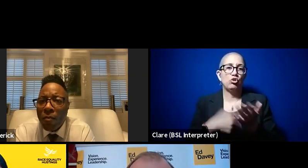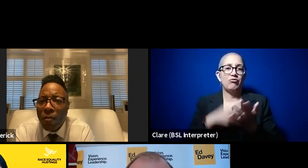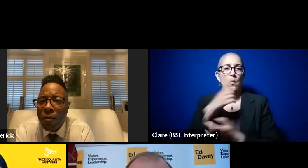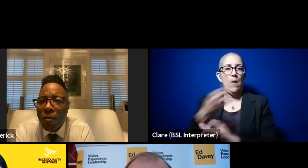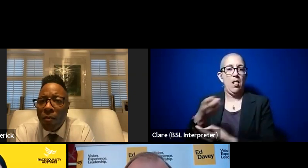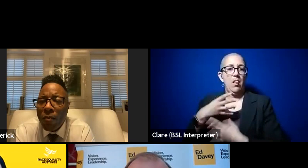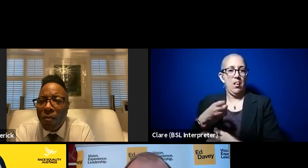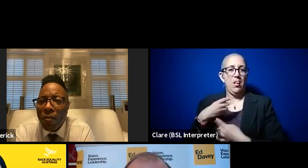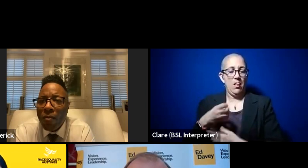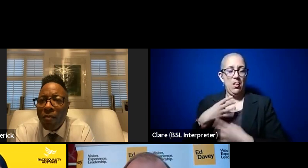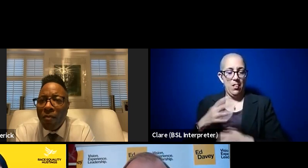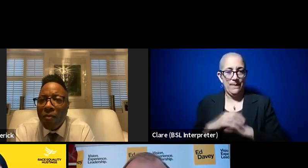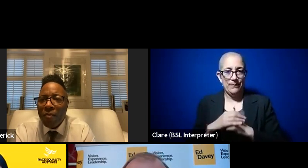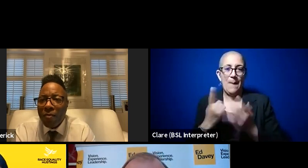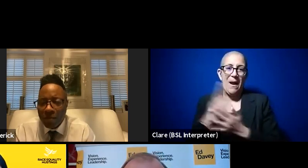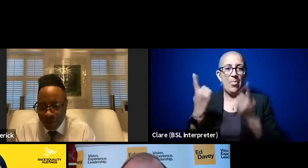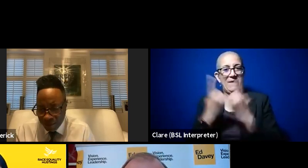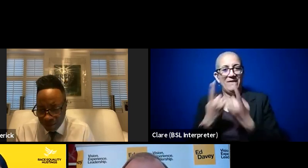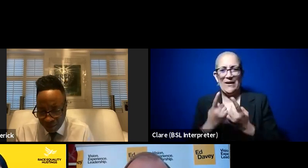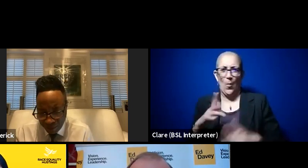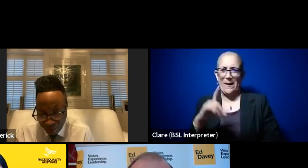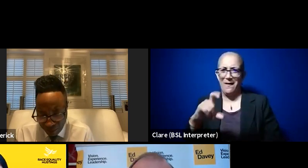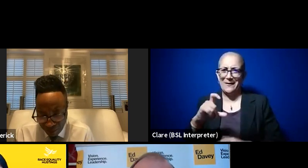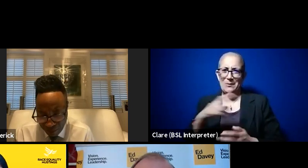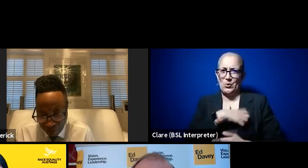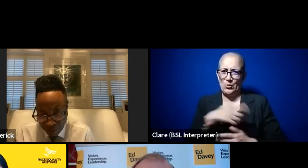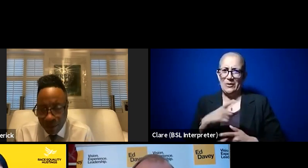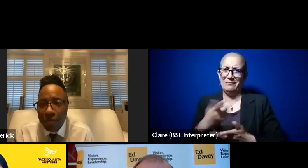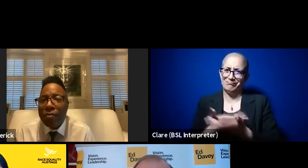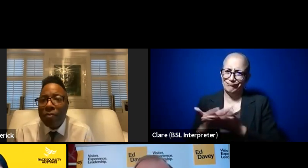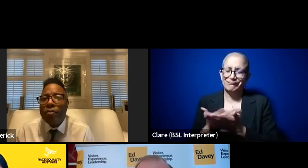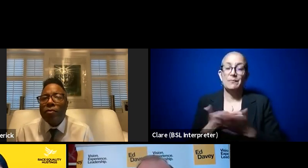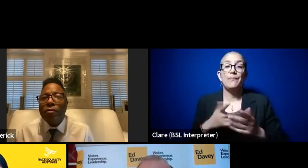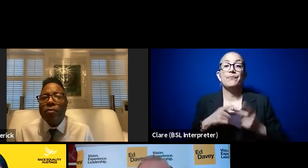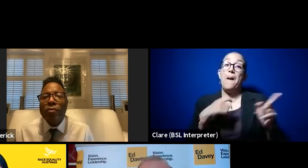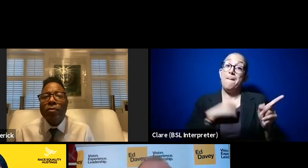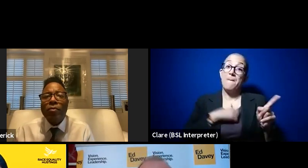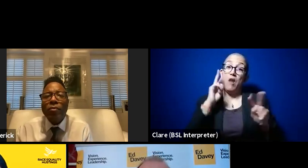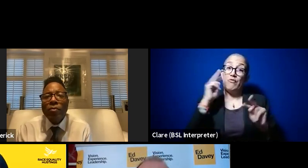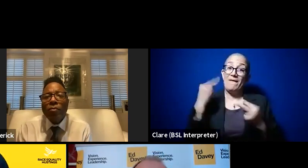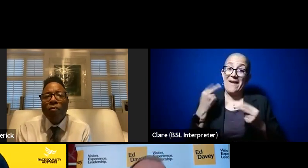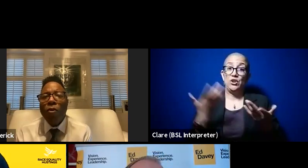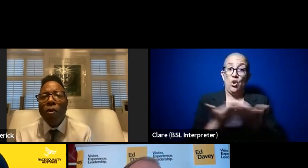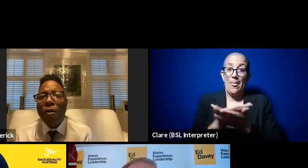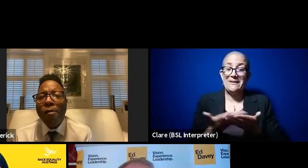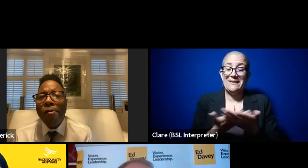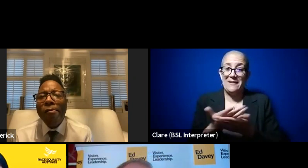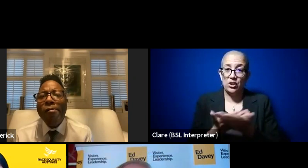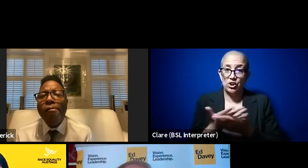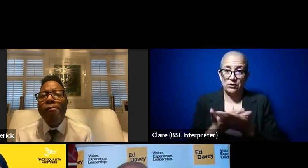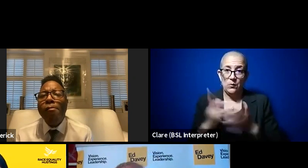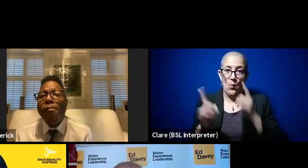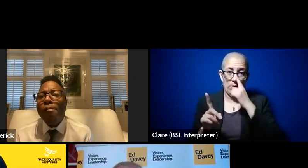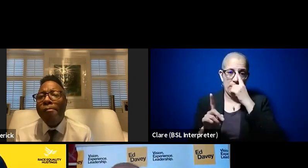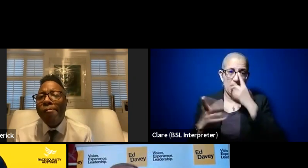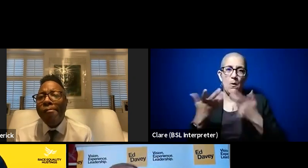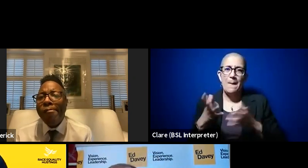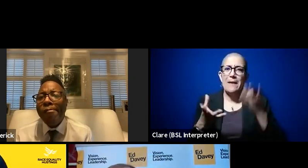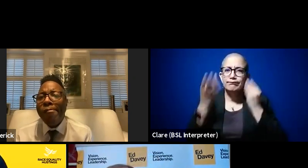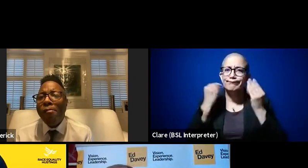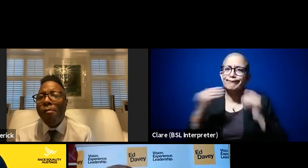union, to wrap up. And my reflection on the discussion we've had is we've heard a lot of